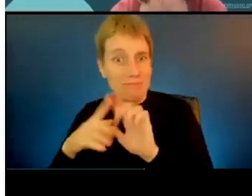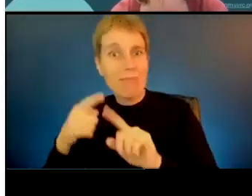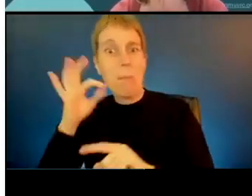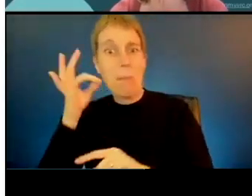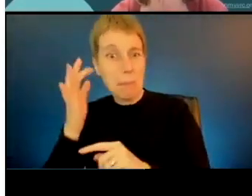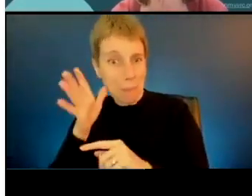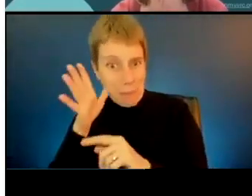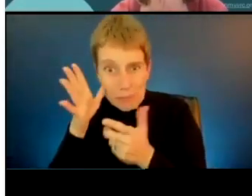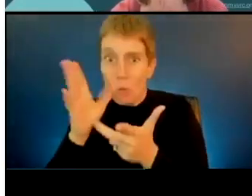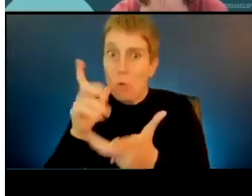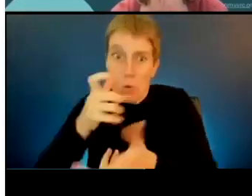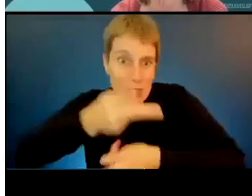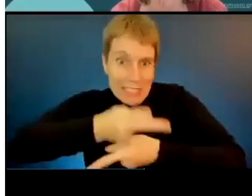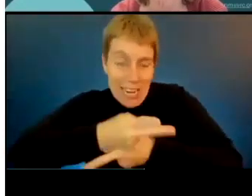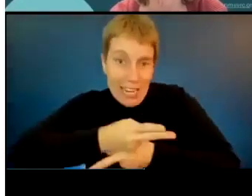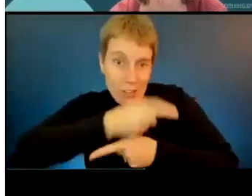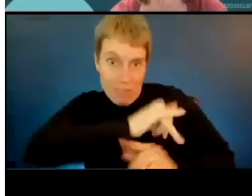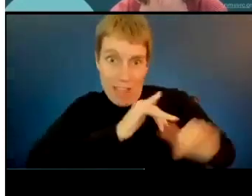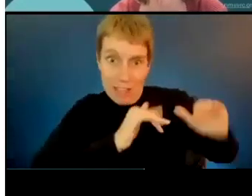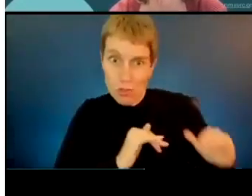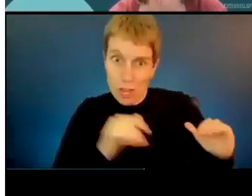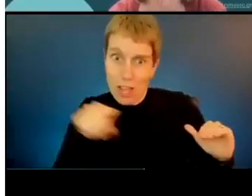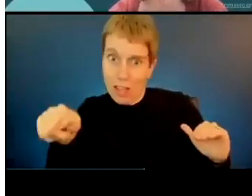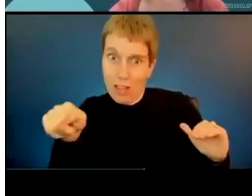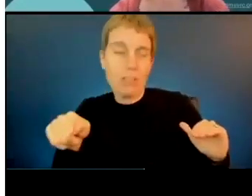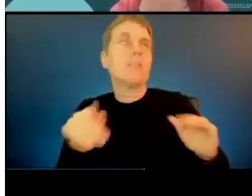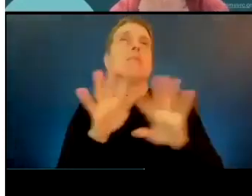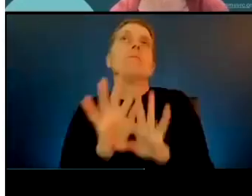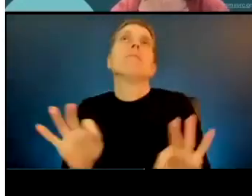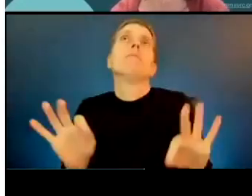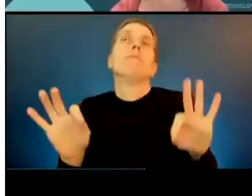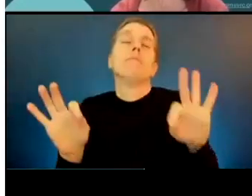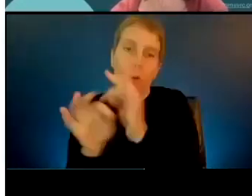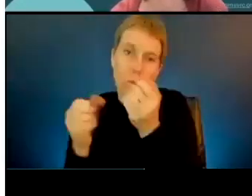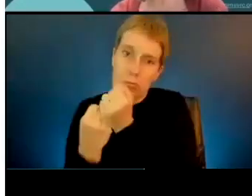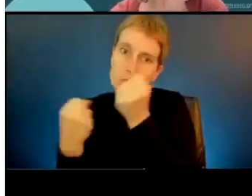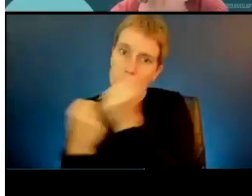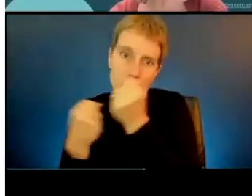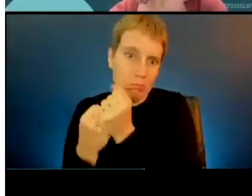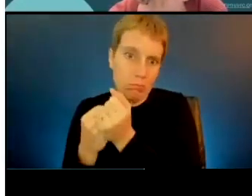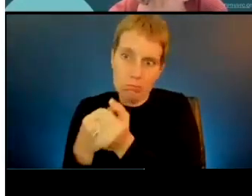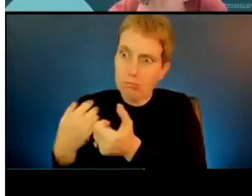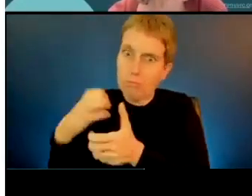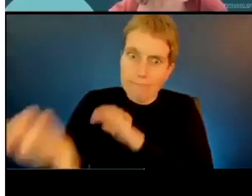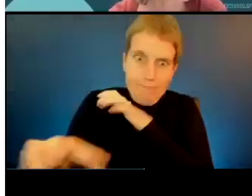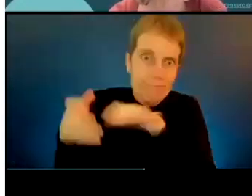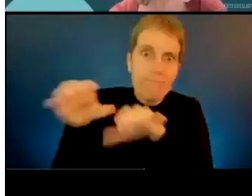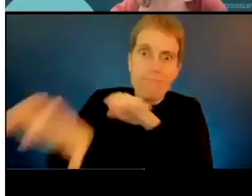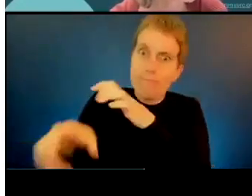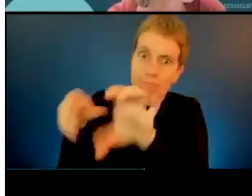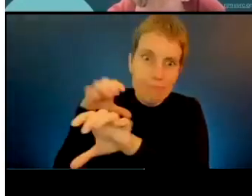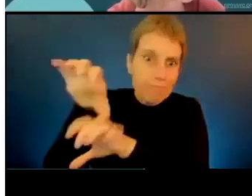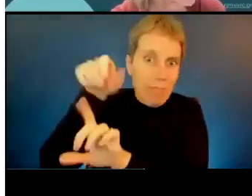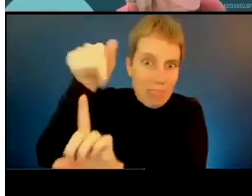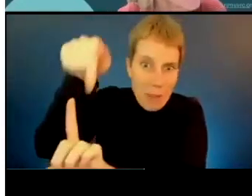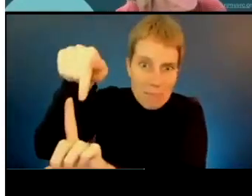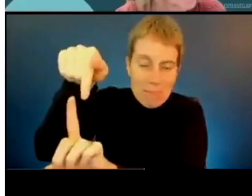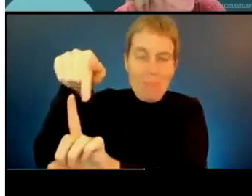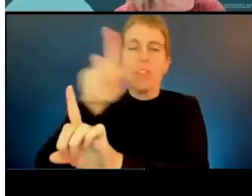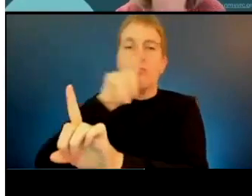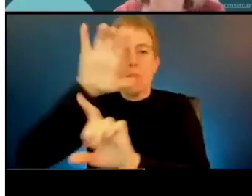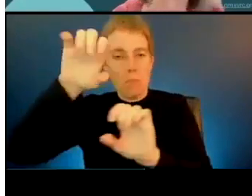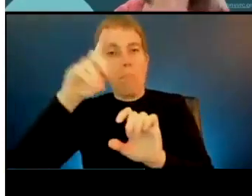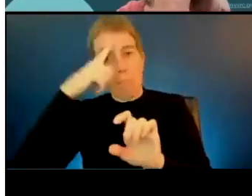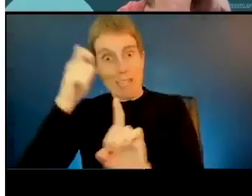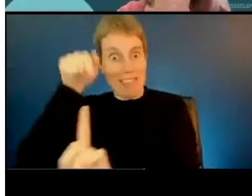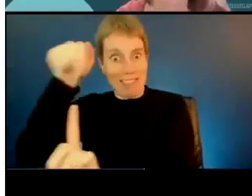child and is going to kind of reinforce anything that's taught or, supported within an intervention. And I feel like talking about